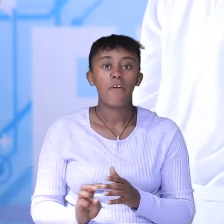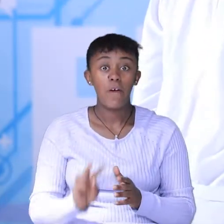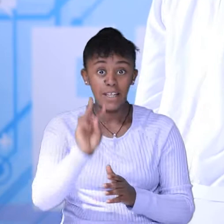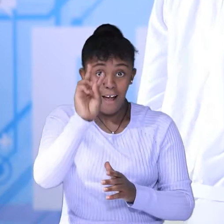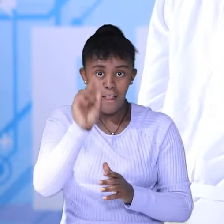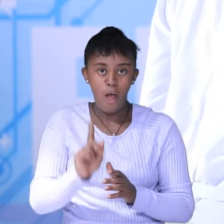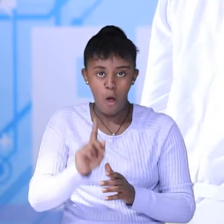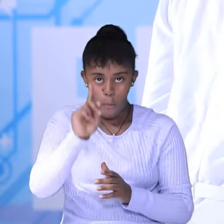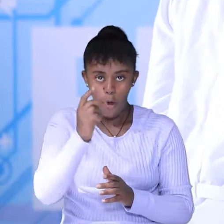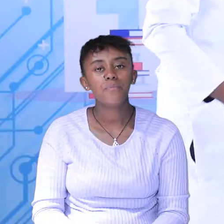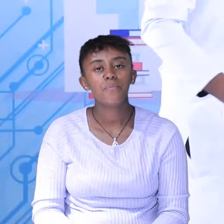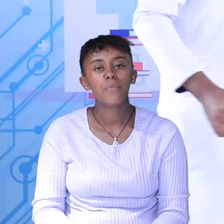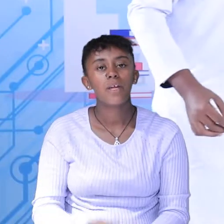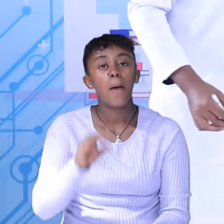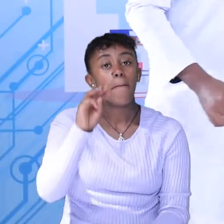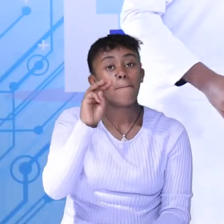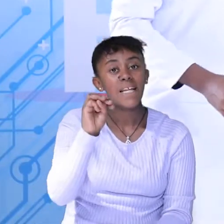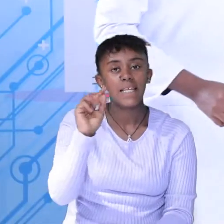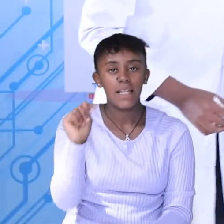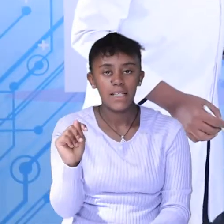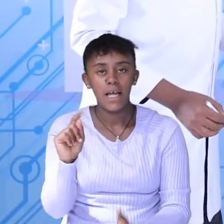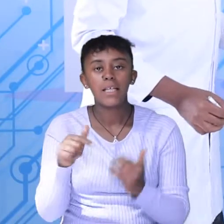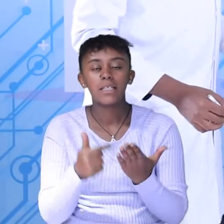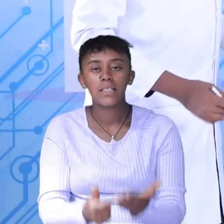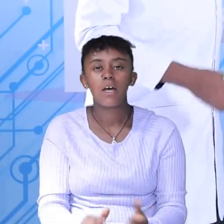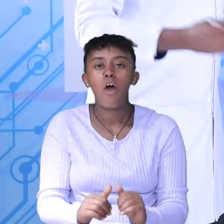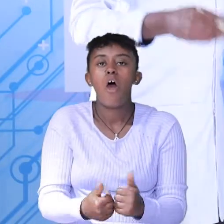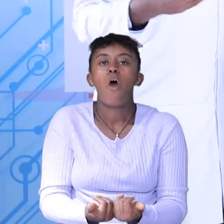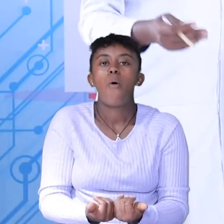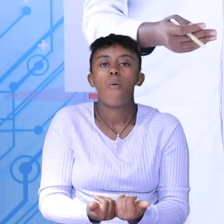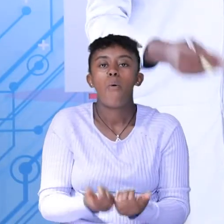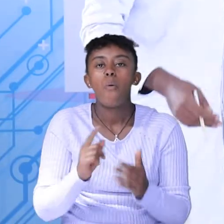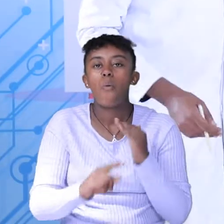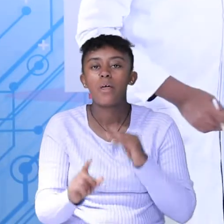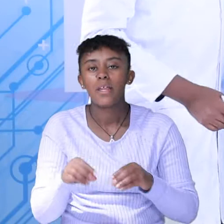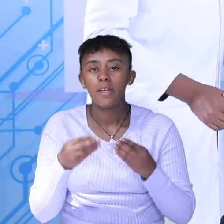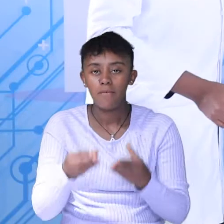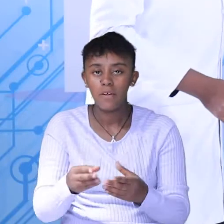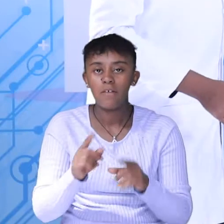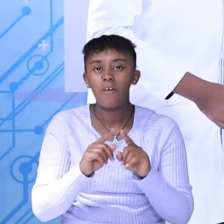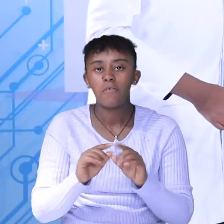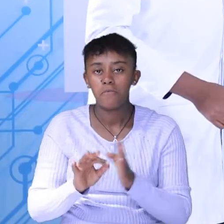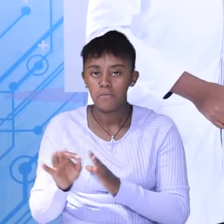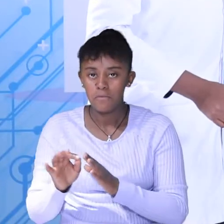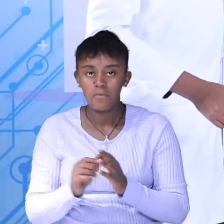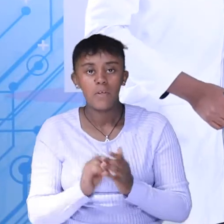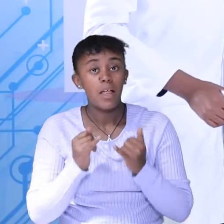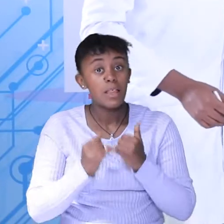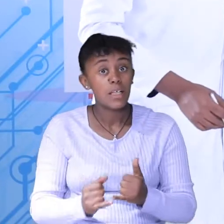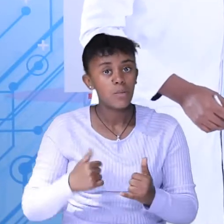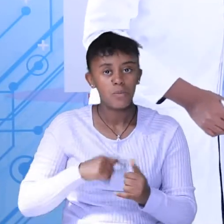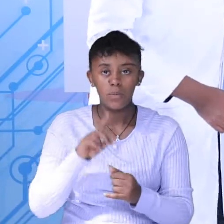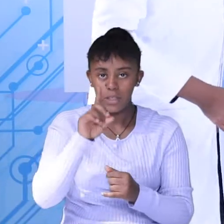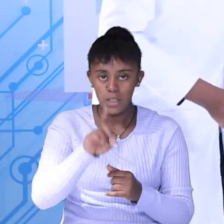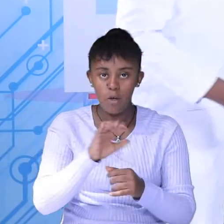is 12 millitesla. This is what the given variables are. Therefore, at last we are asked to